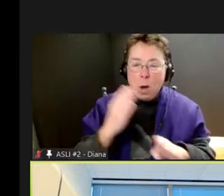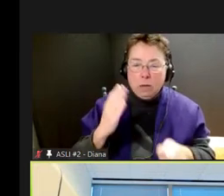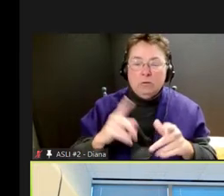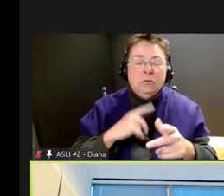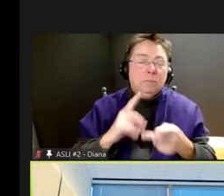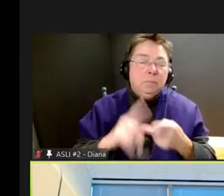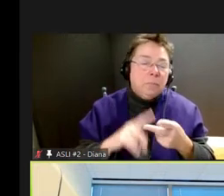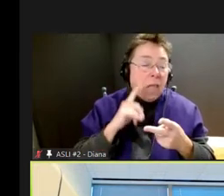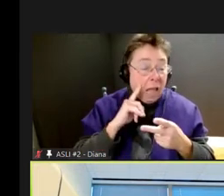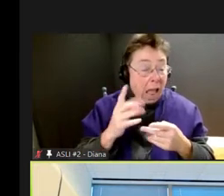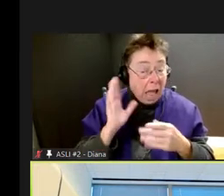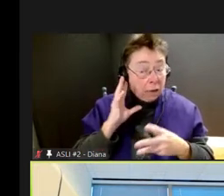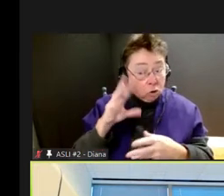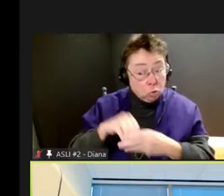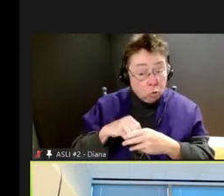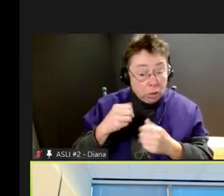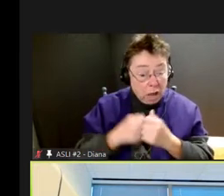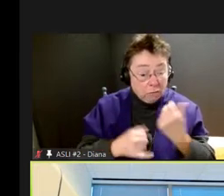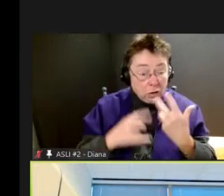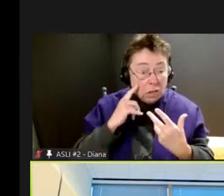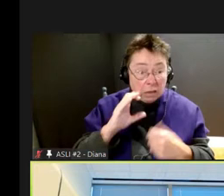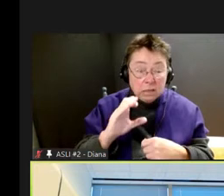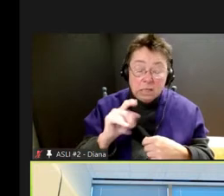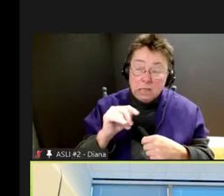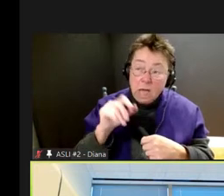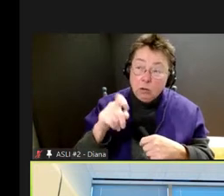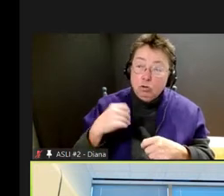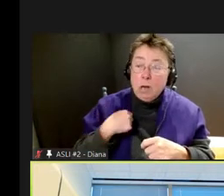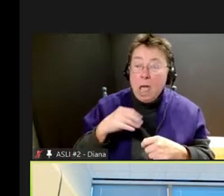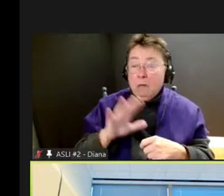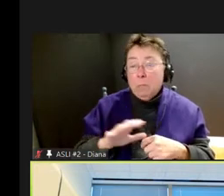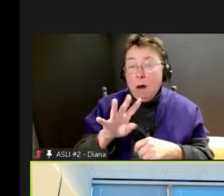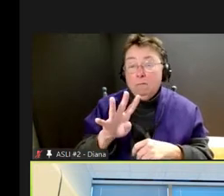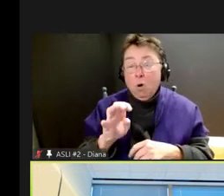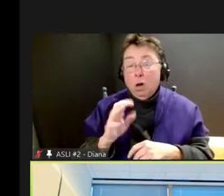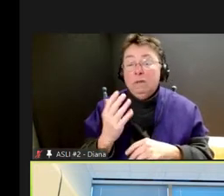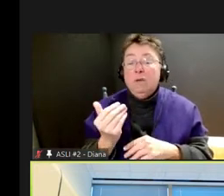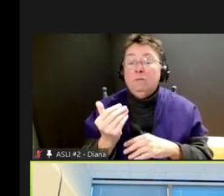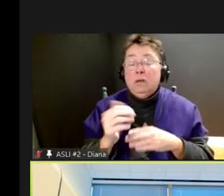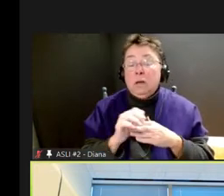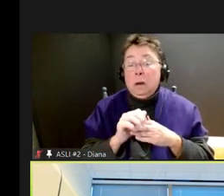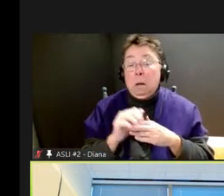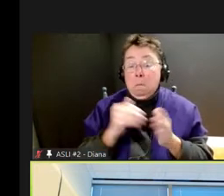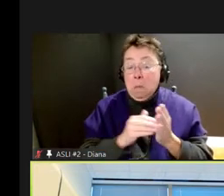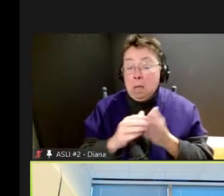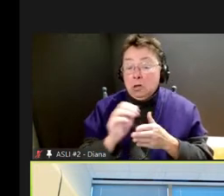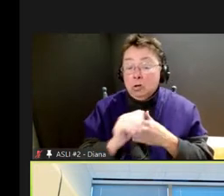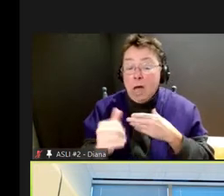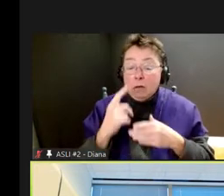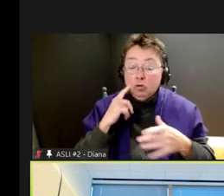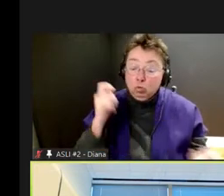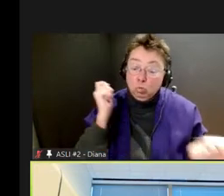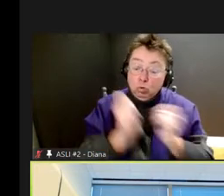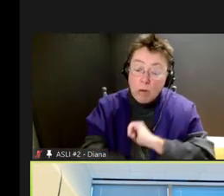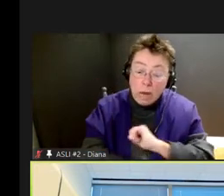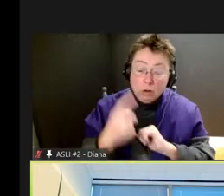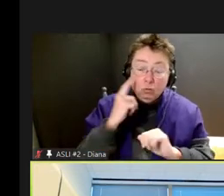and awarded funds, CTA will have over $415 million invested in the conversion to bus